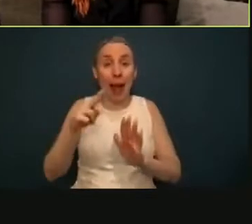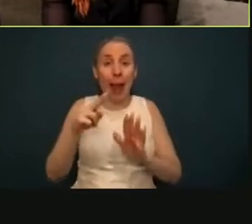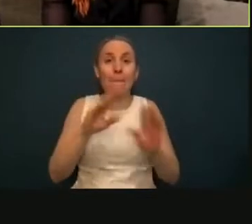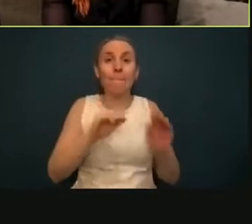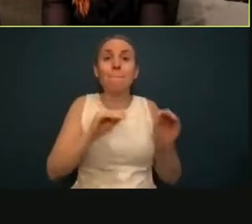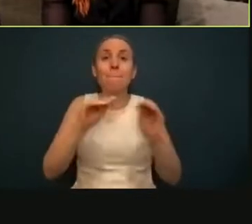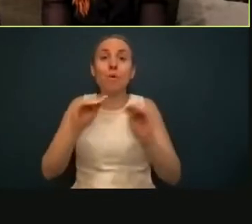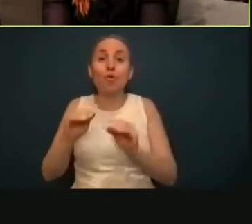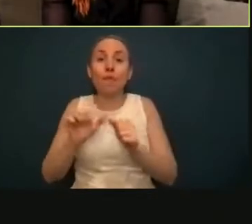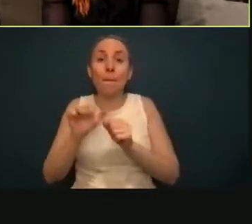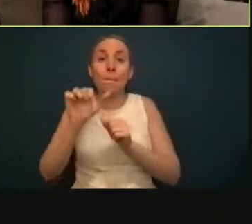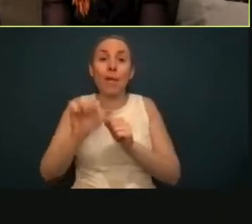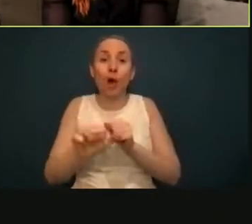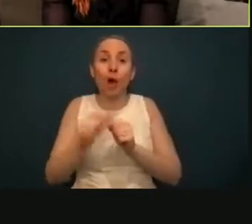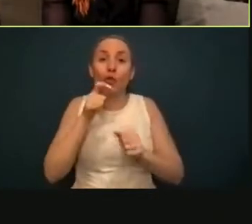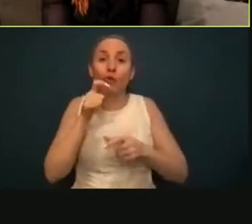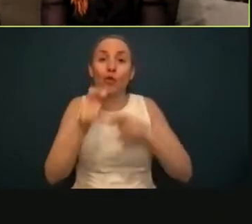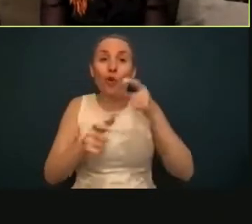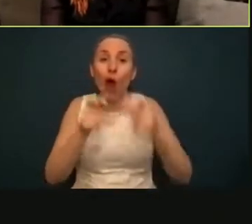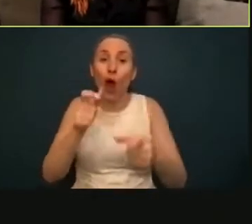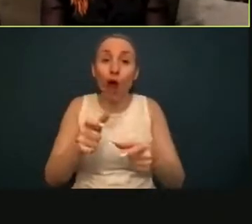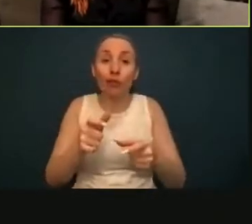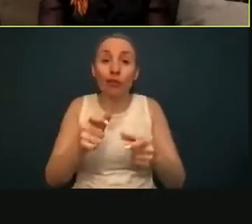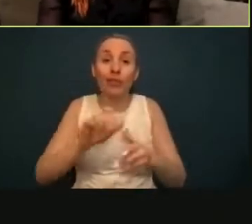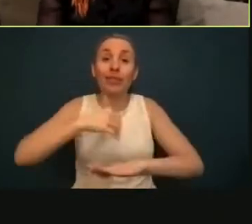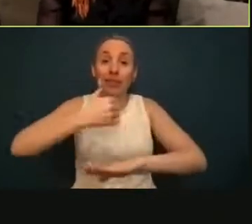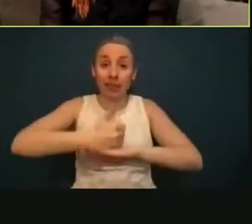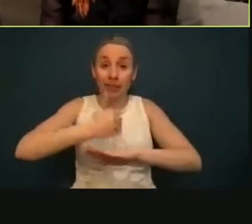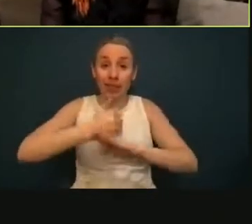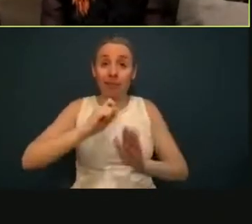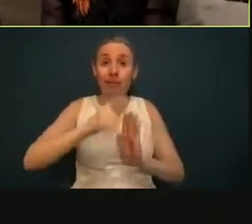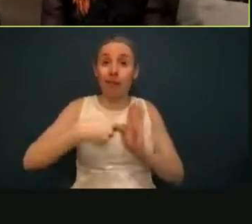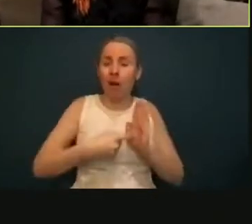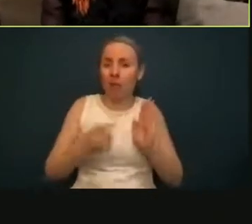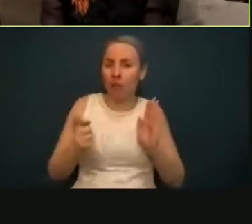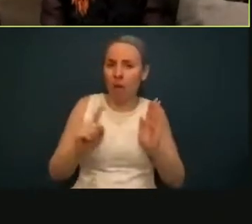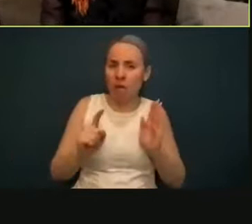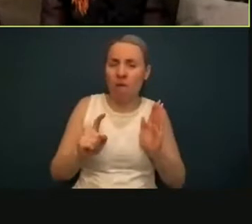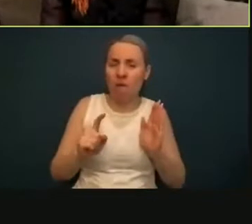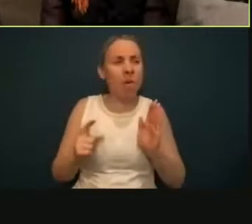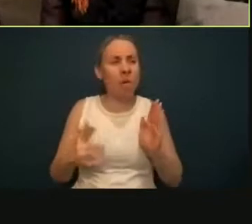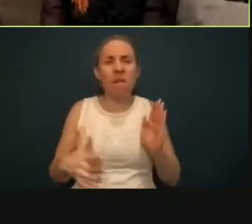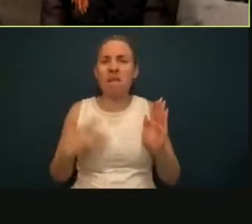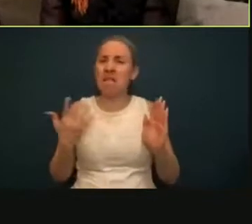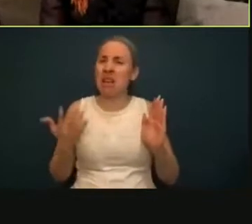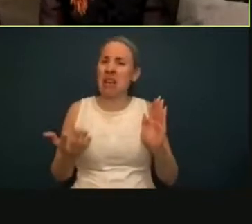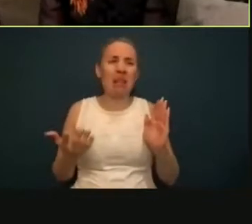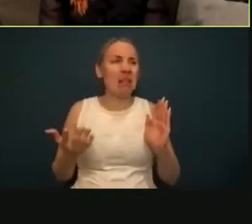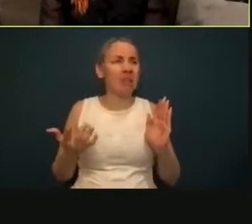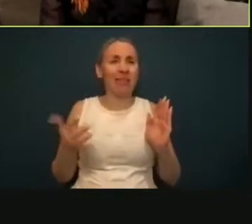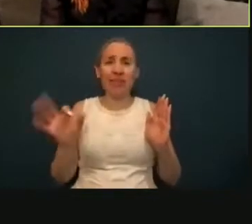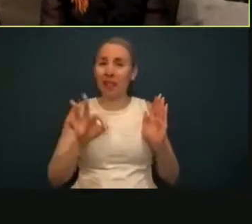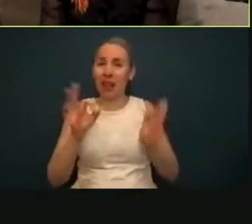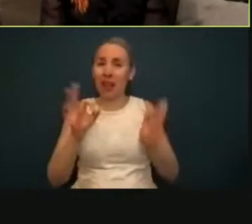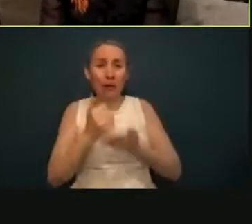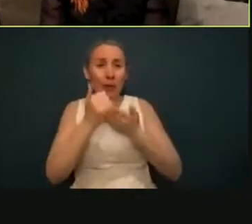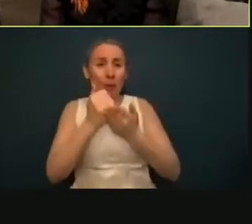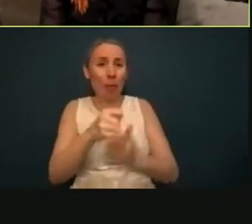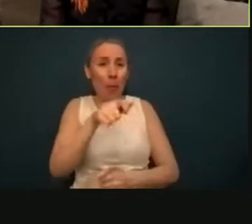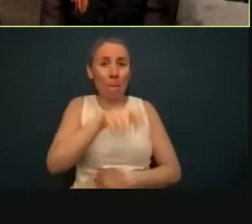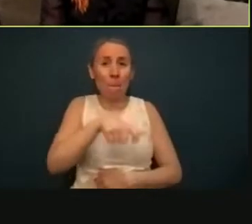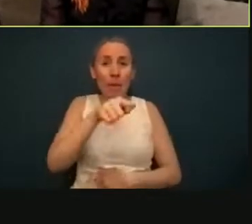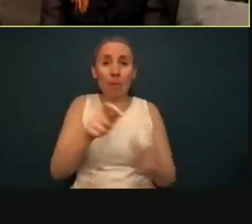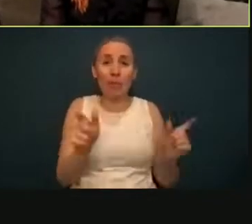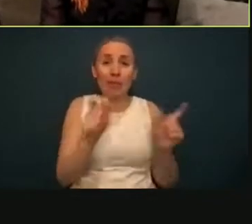And we did that because we didn't feel there was the support there for people with dyslexia within the